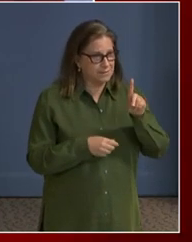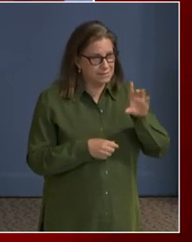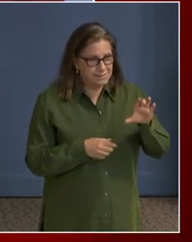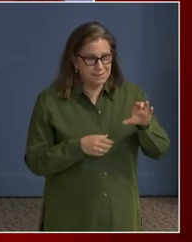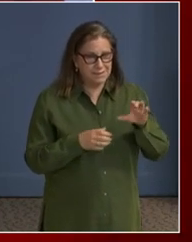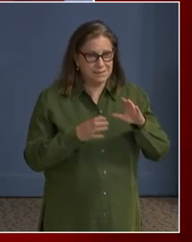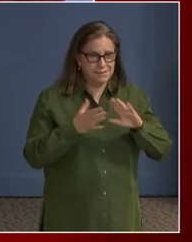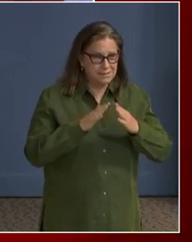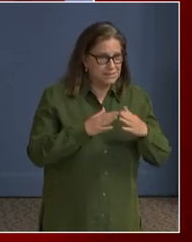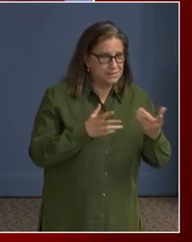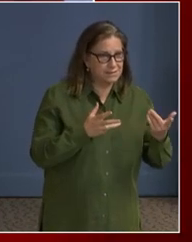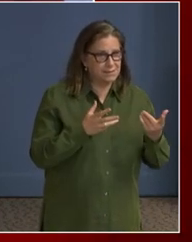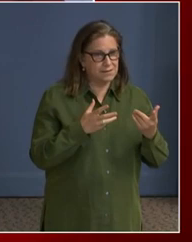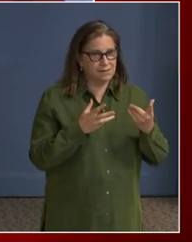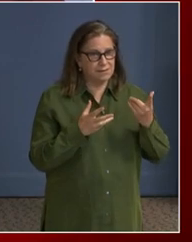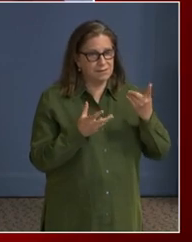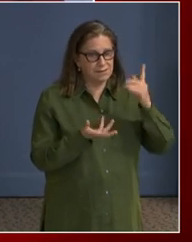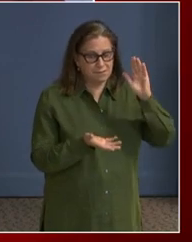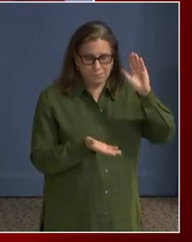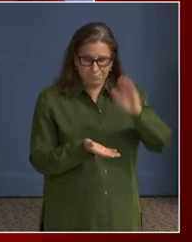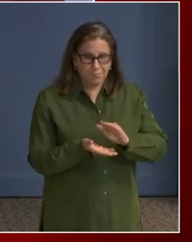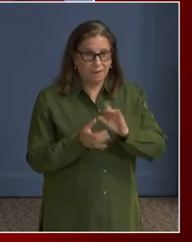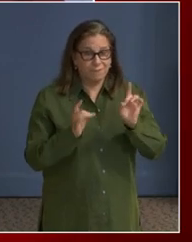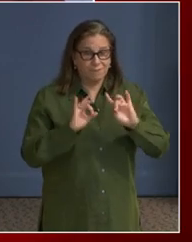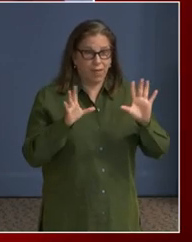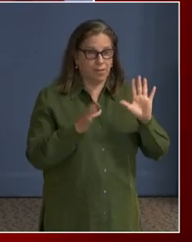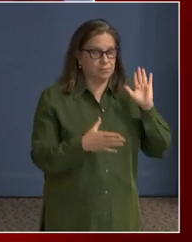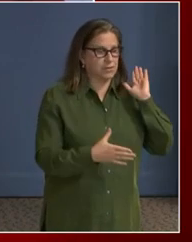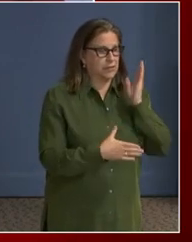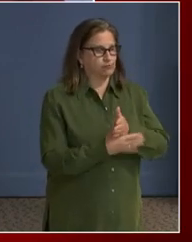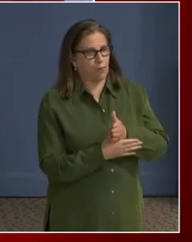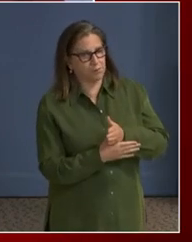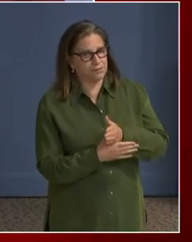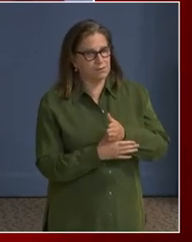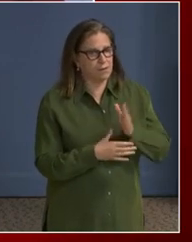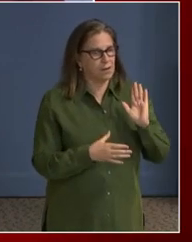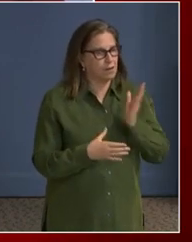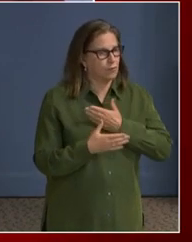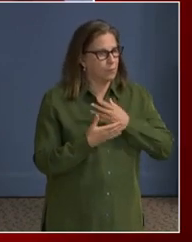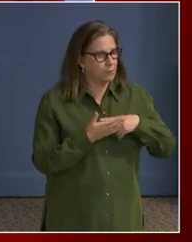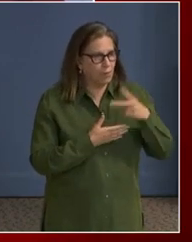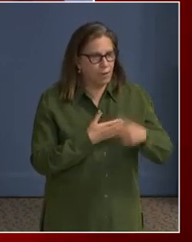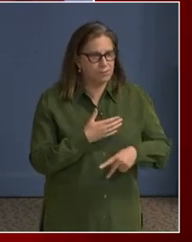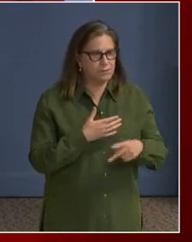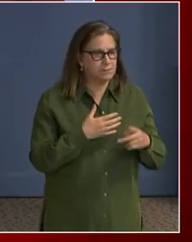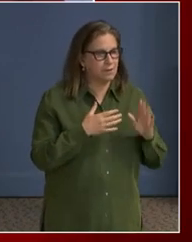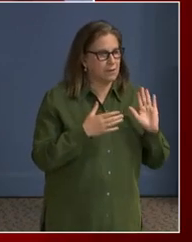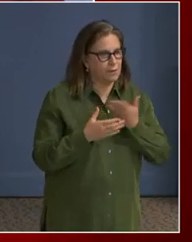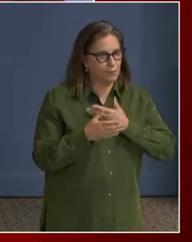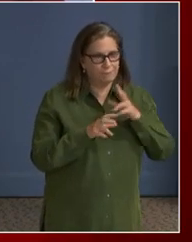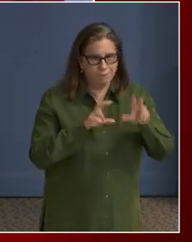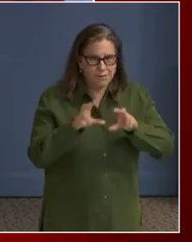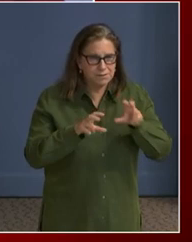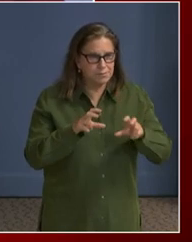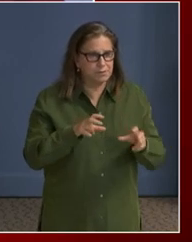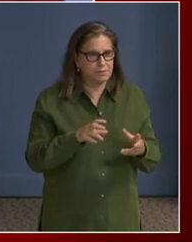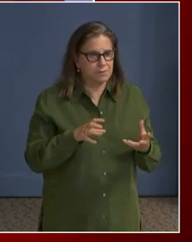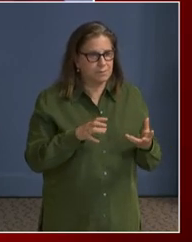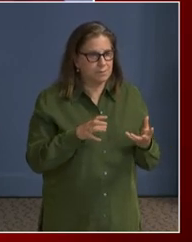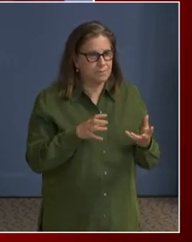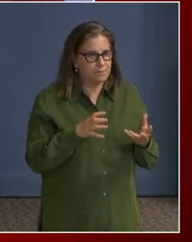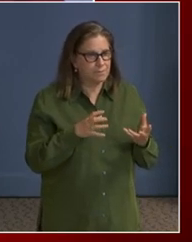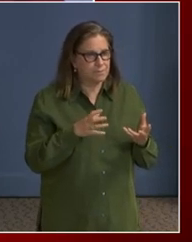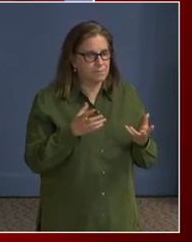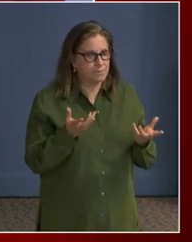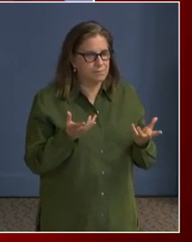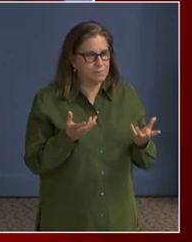violence interruption. And part of our program that is run out of Dale's office is for